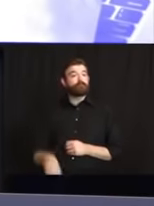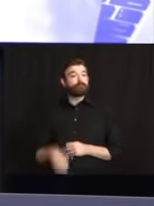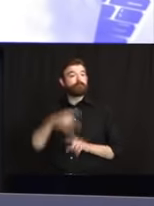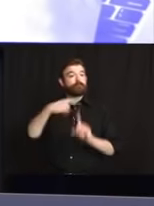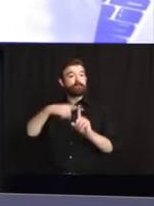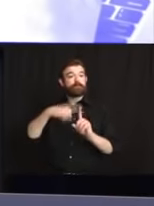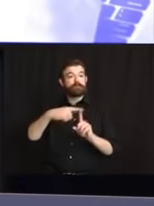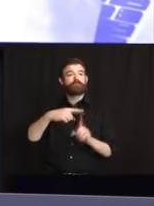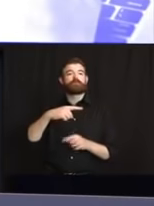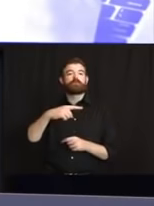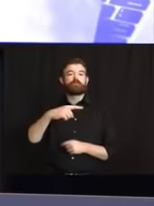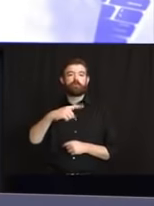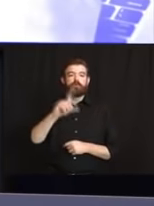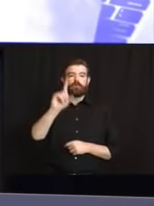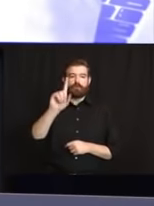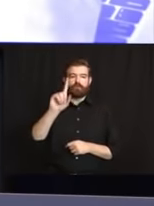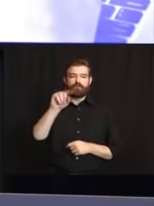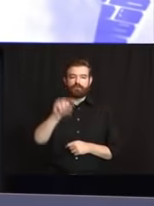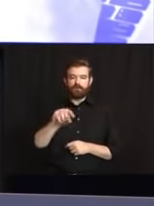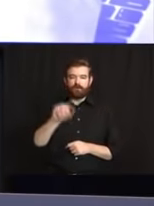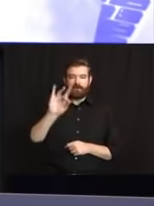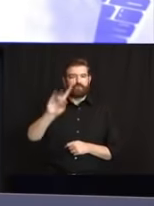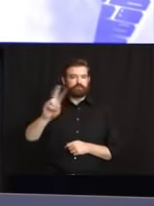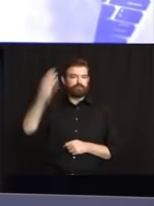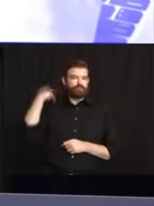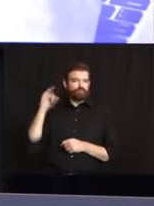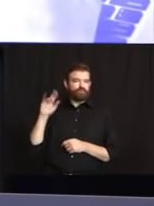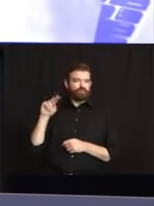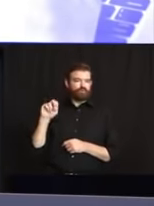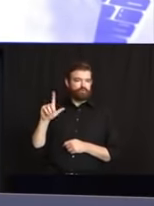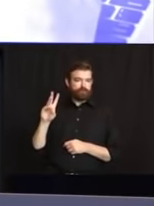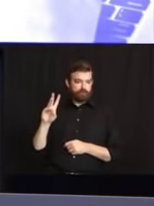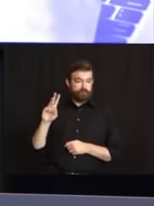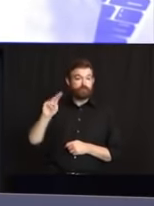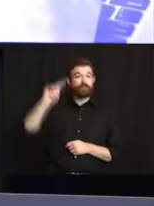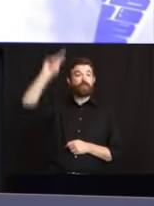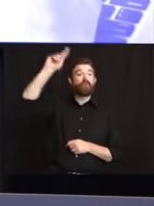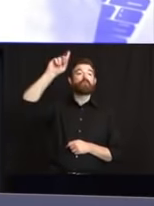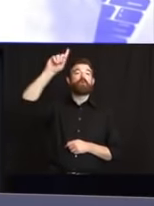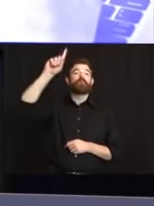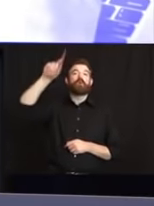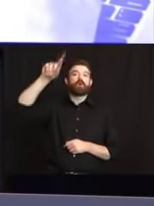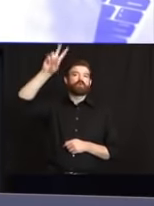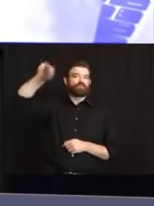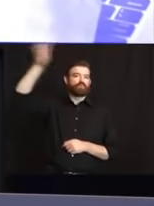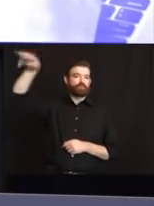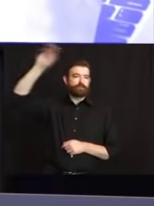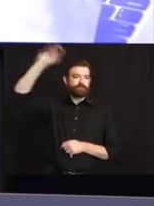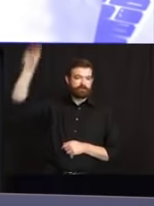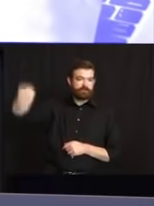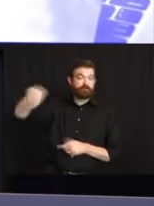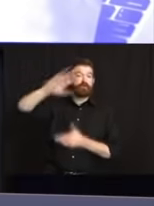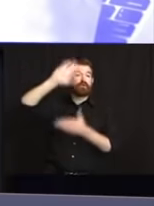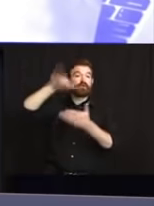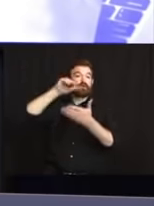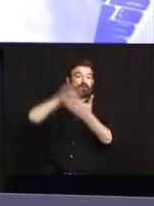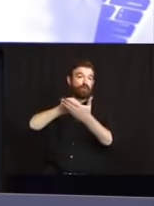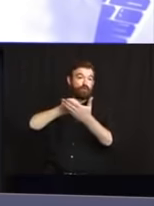is 1.82. In the northern part of the state, it's 1.22. In the central part of the